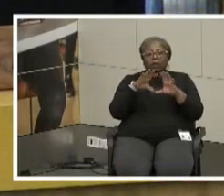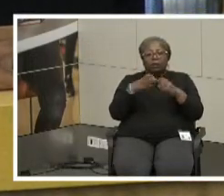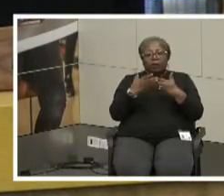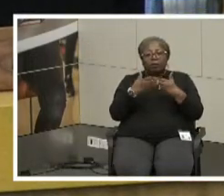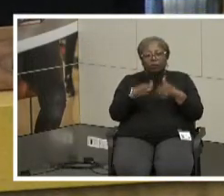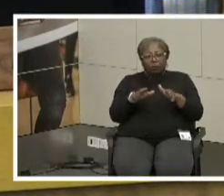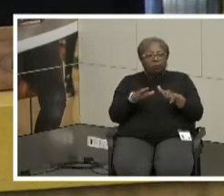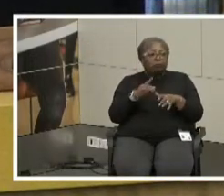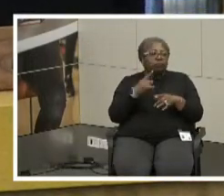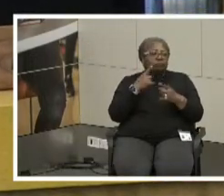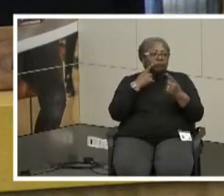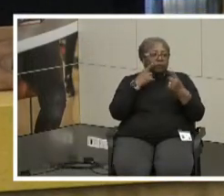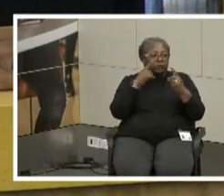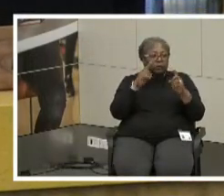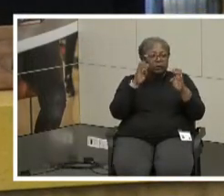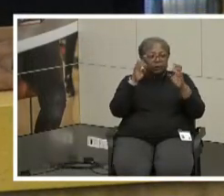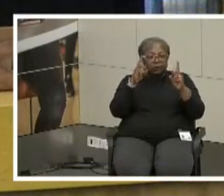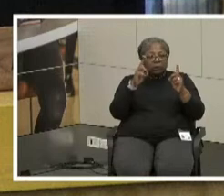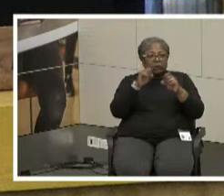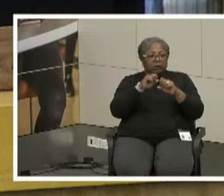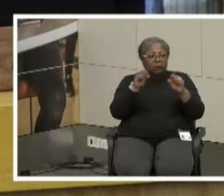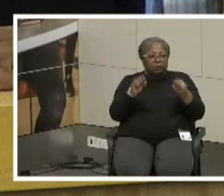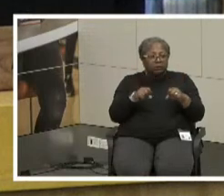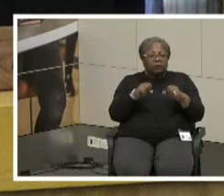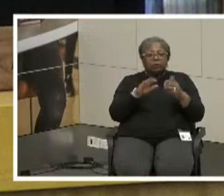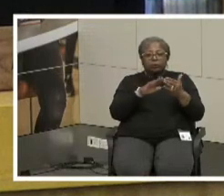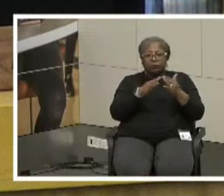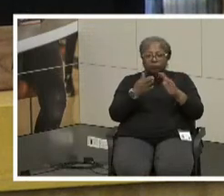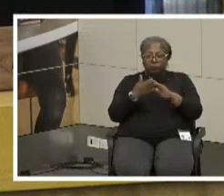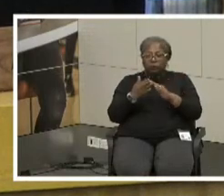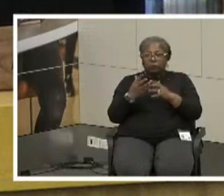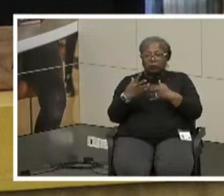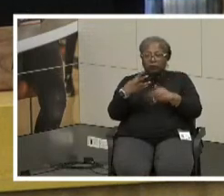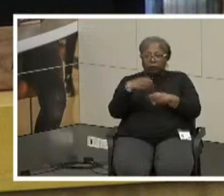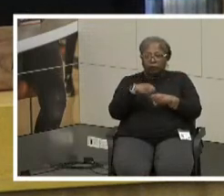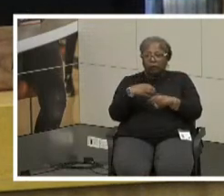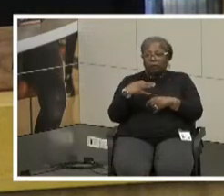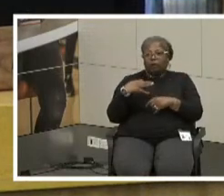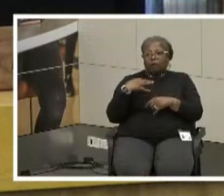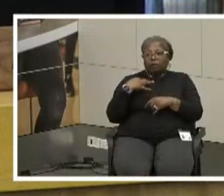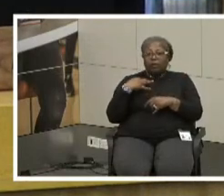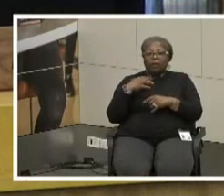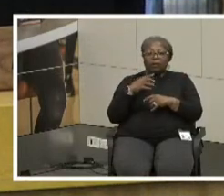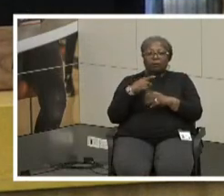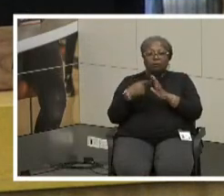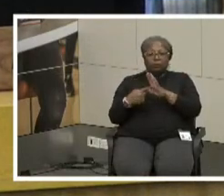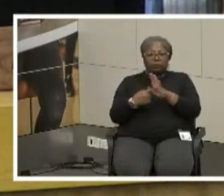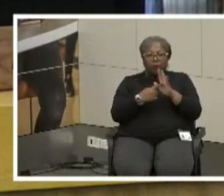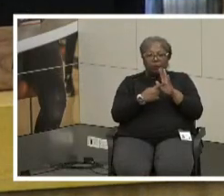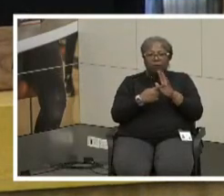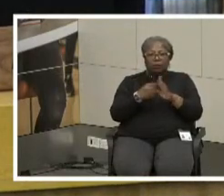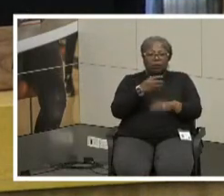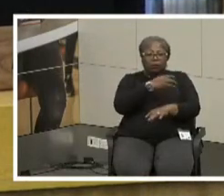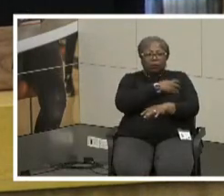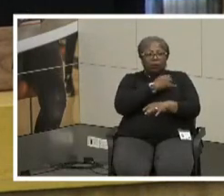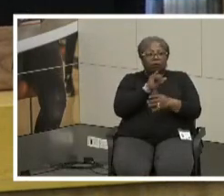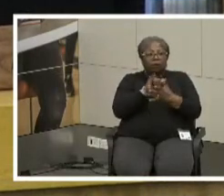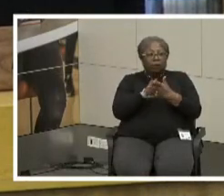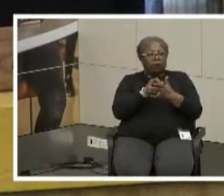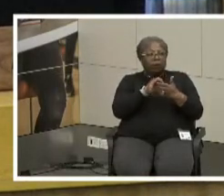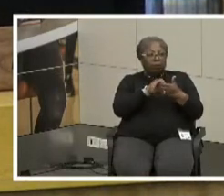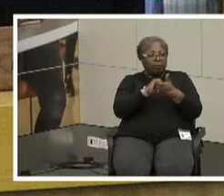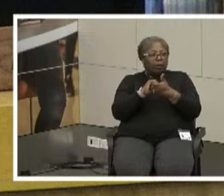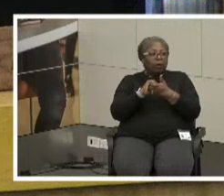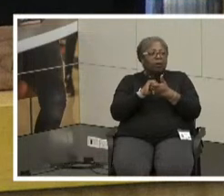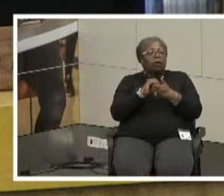successful education system requires Community engagement and volunteers selflessly illustrate the power of that partnership